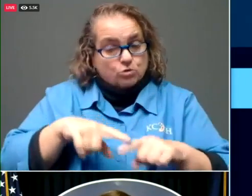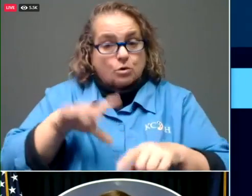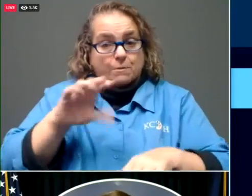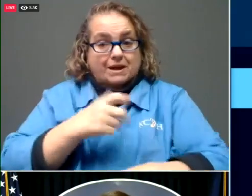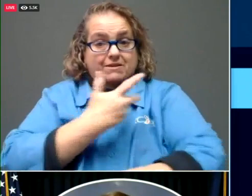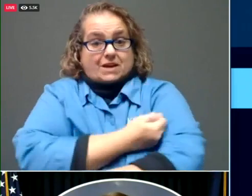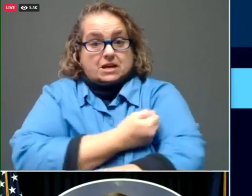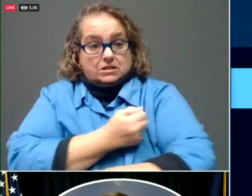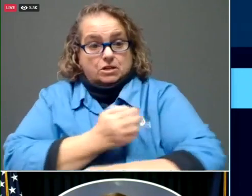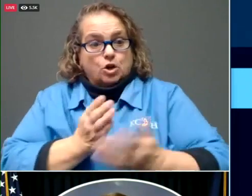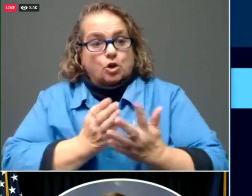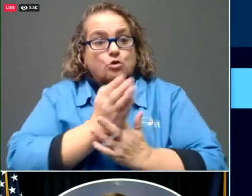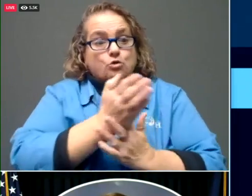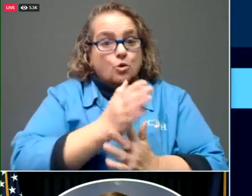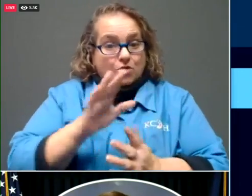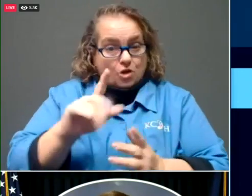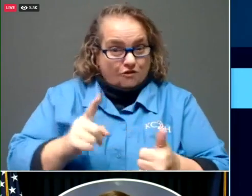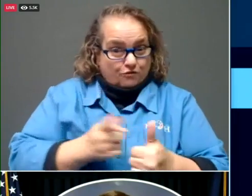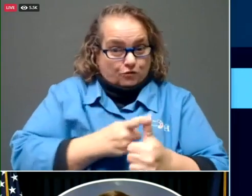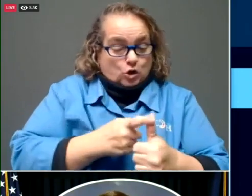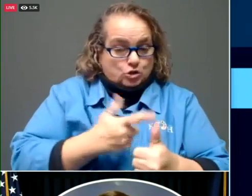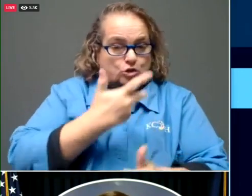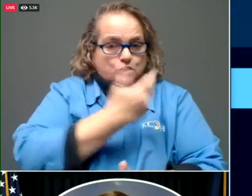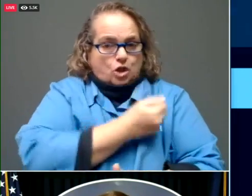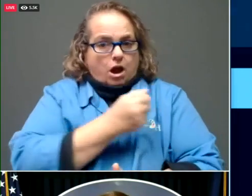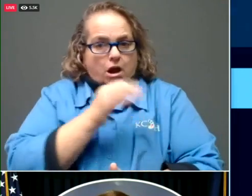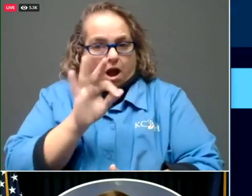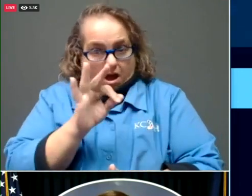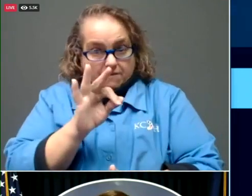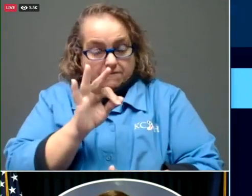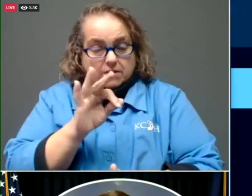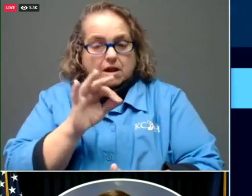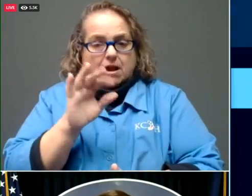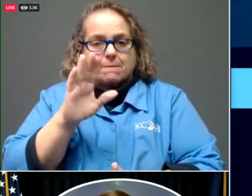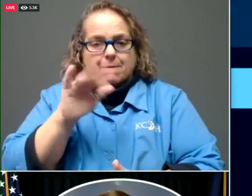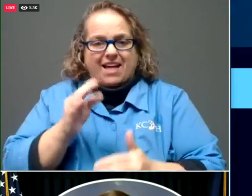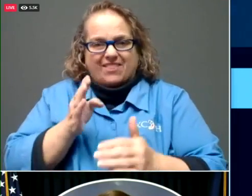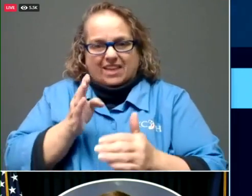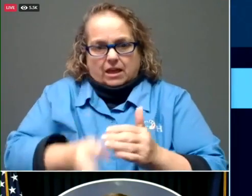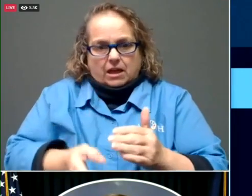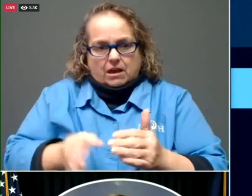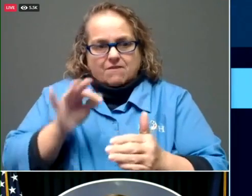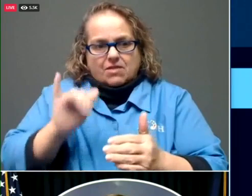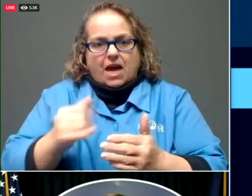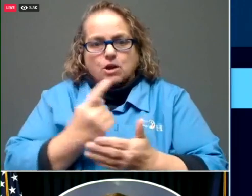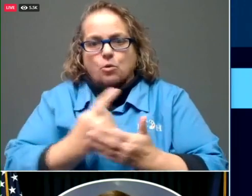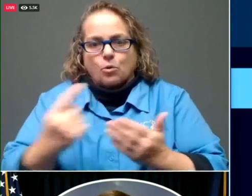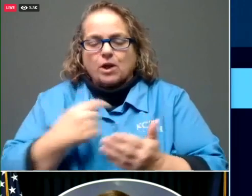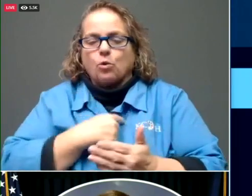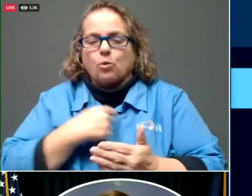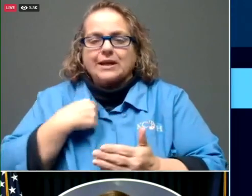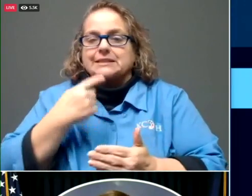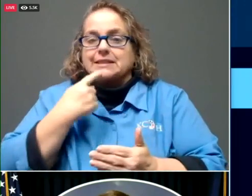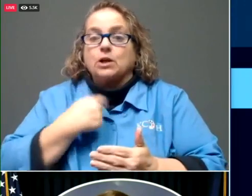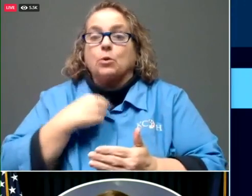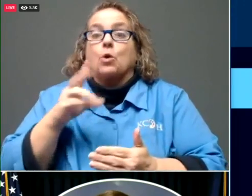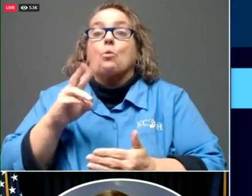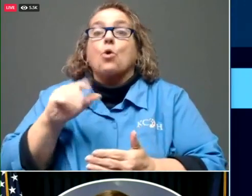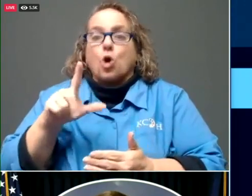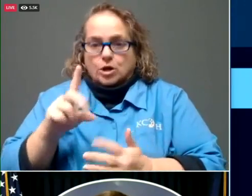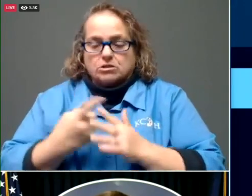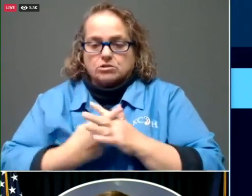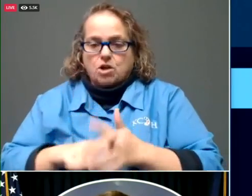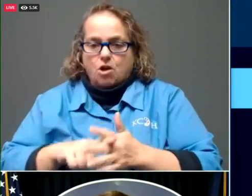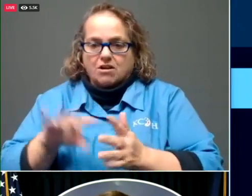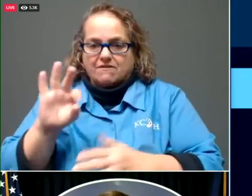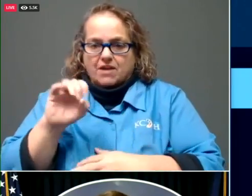their first shot of vaccination by the end of that week we said we'd start, February the 1st. This is